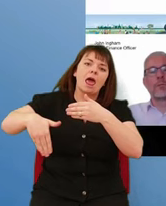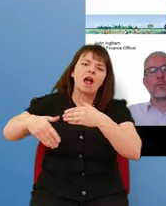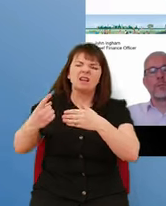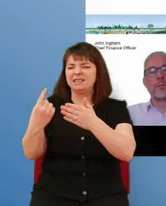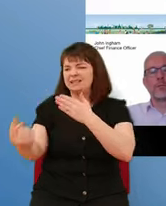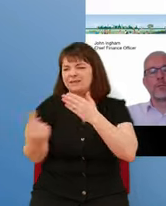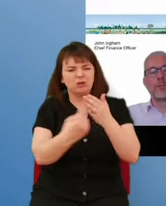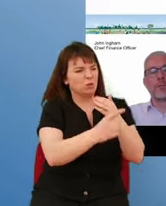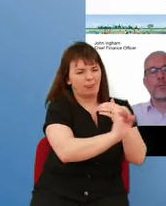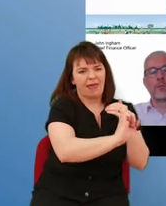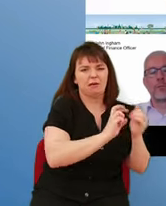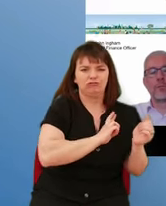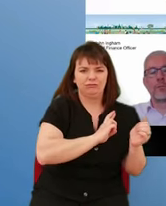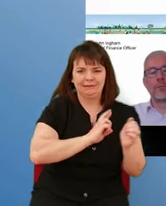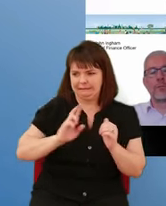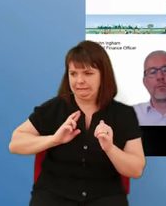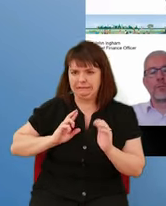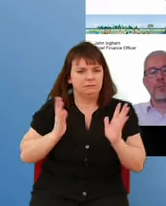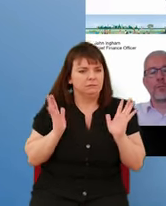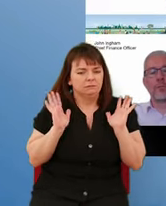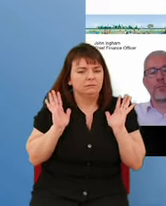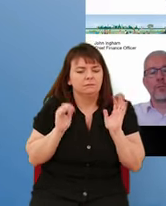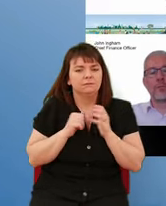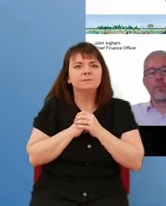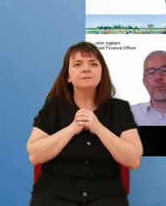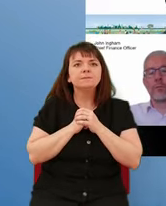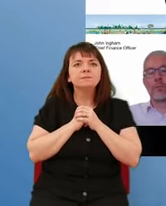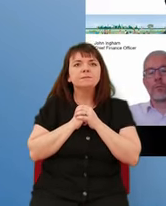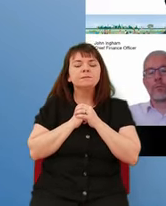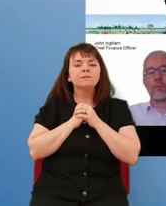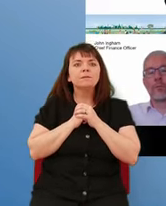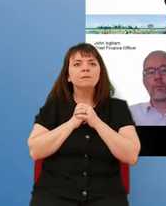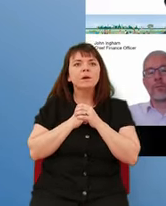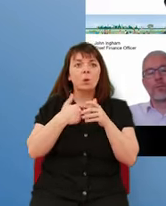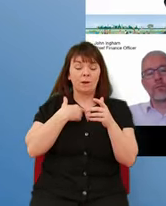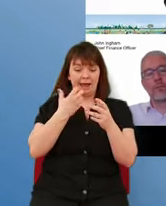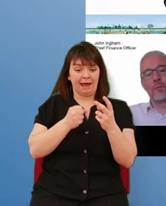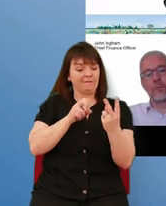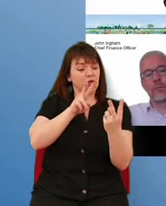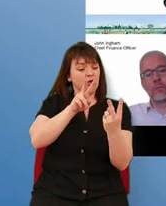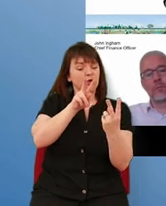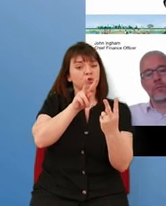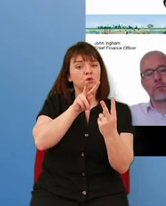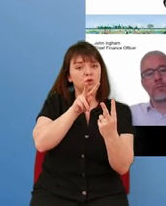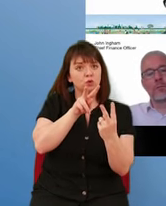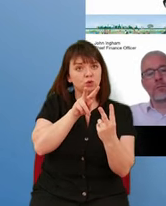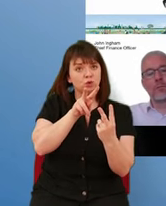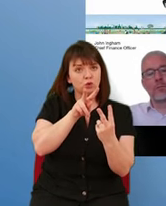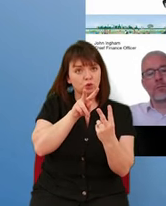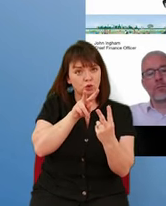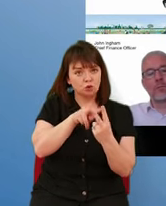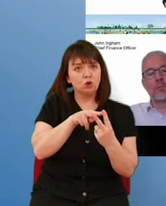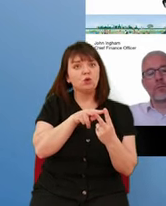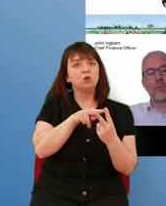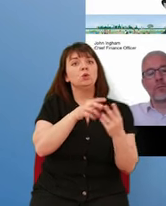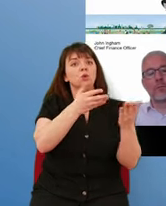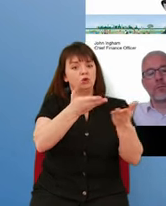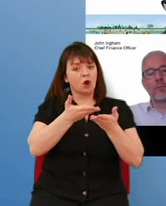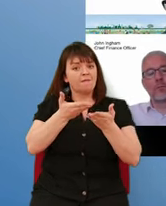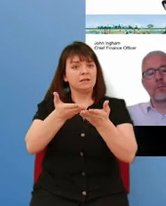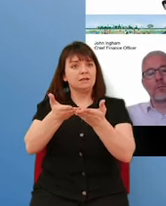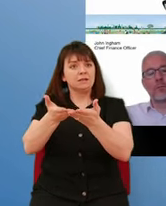2 service lines that we are looking to go back to those practices who've decided not to sign up to them. I think one we